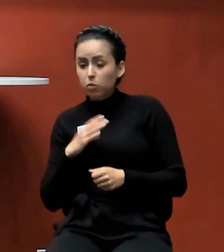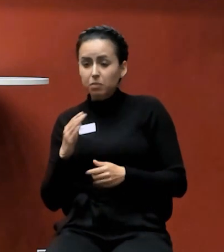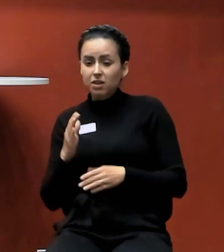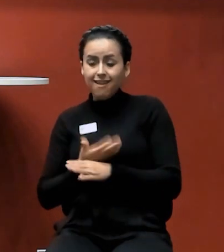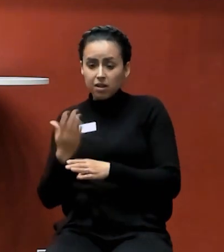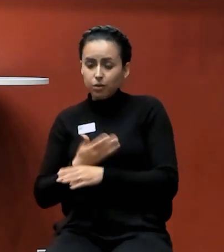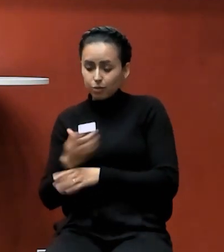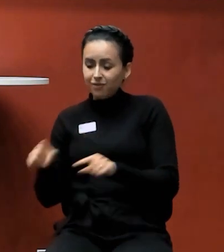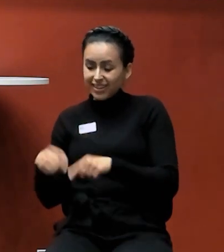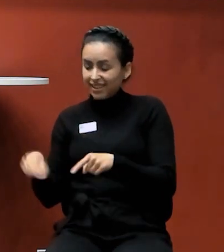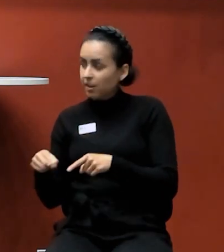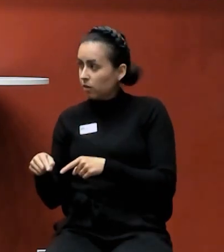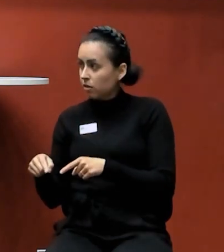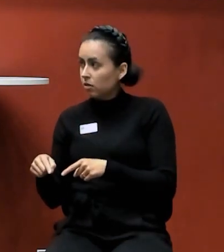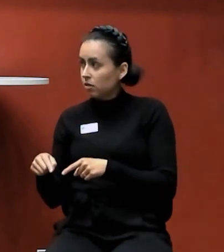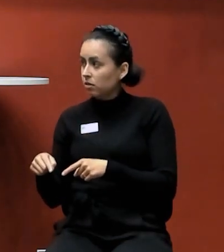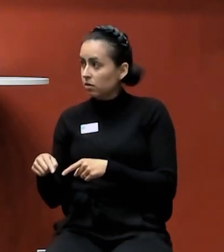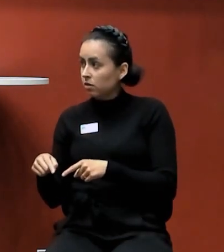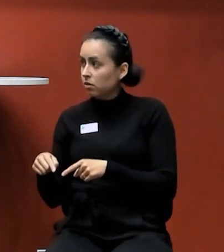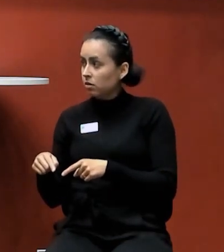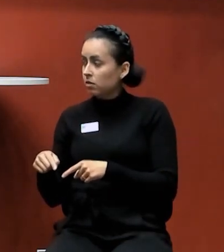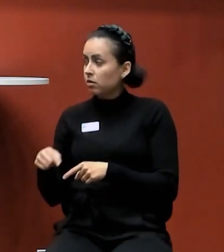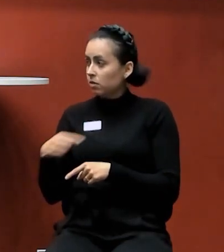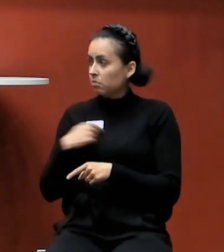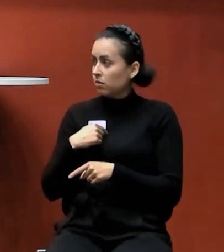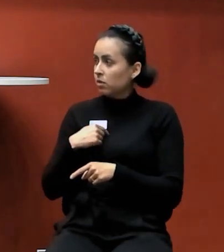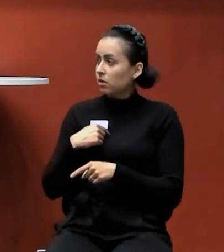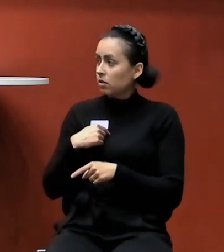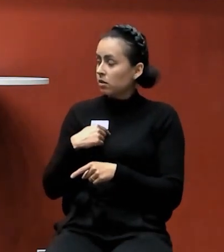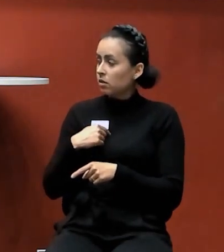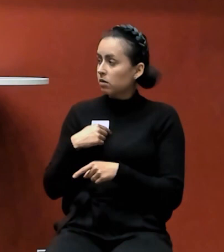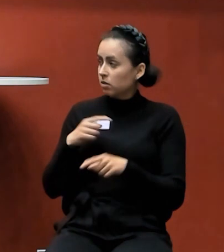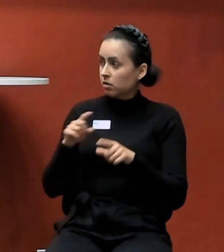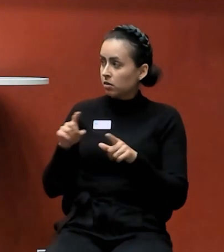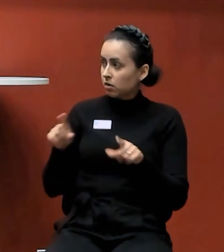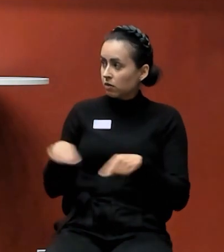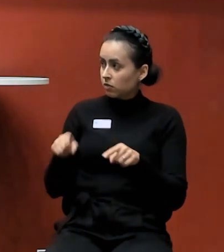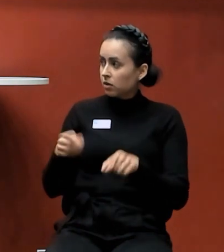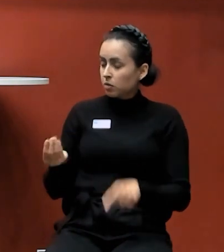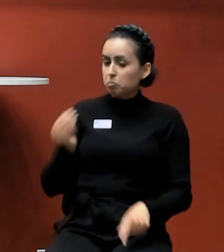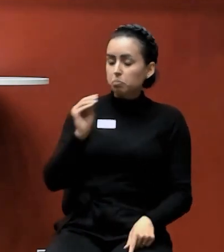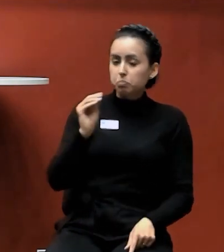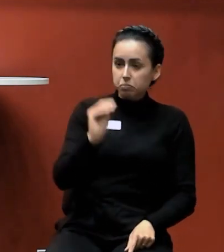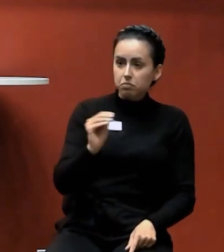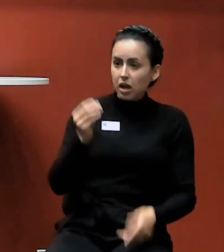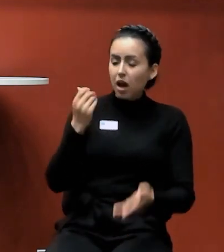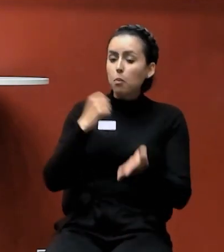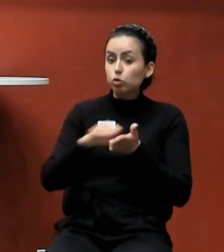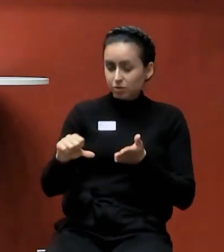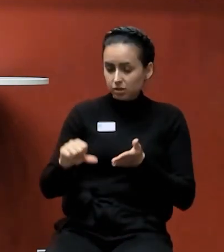So I posted the video a while ago, posted the video to Japan.